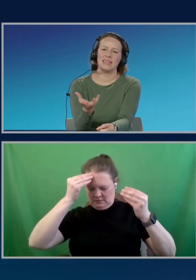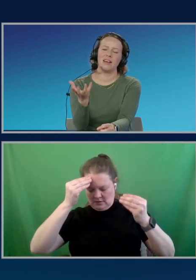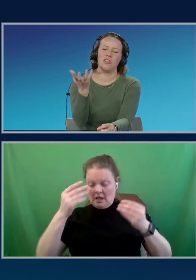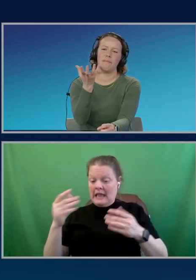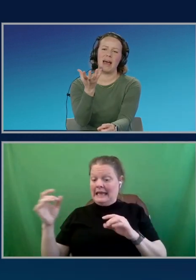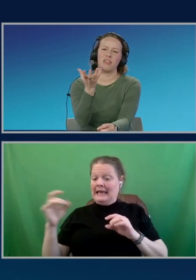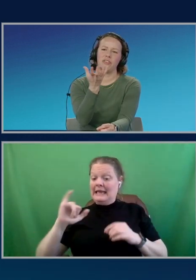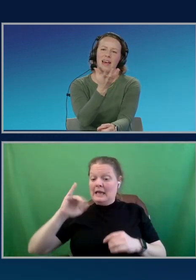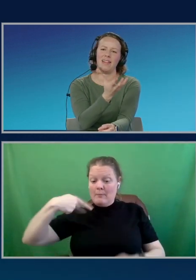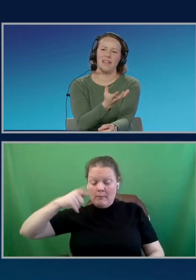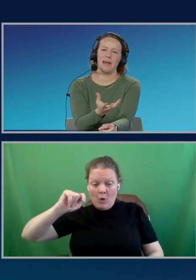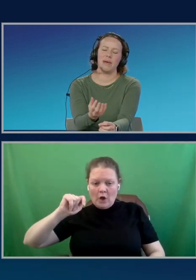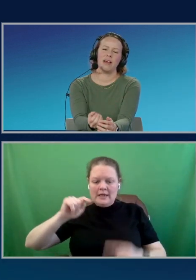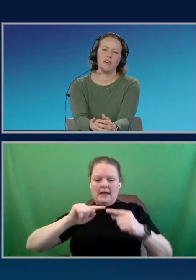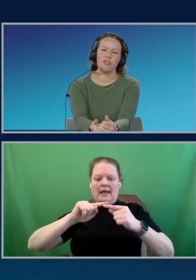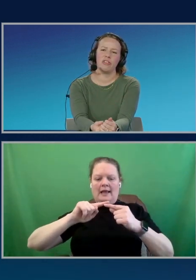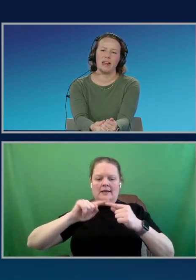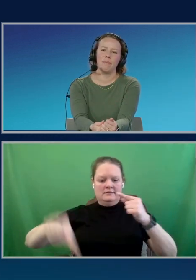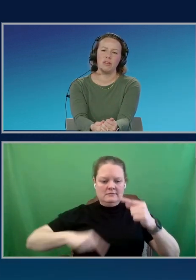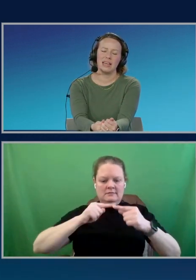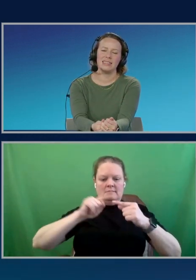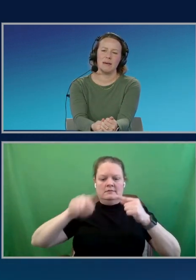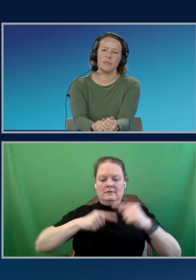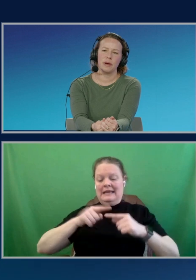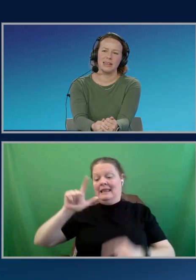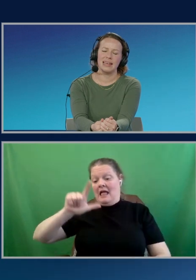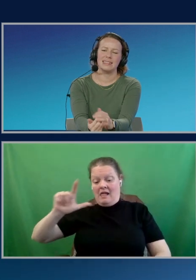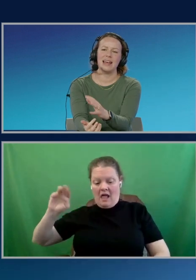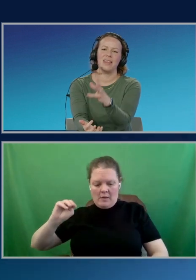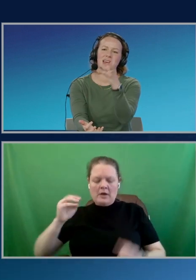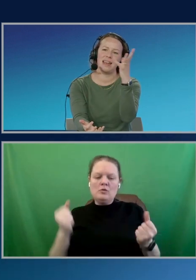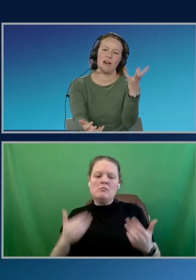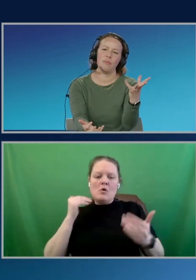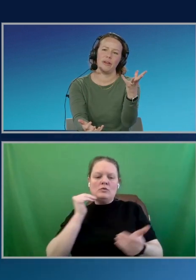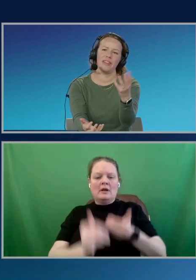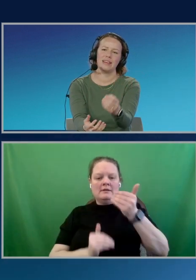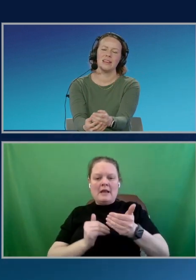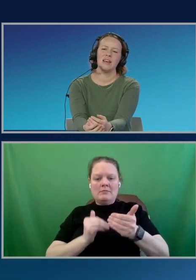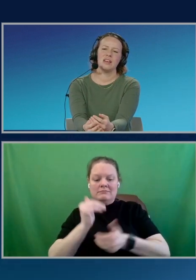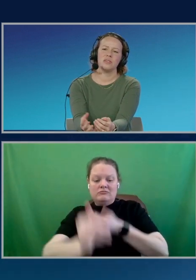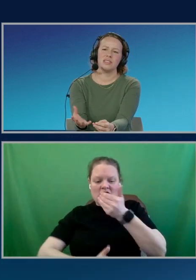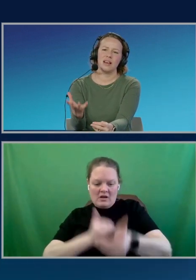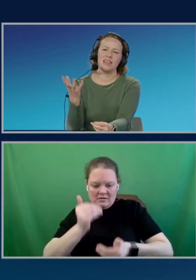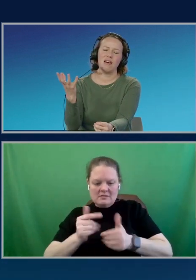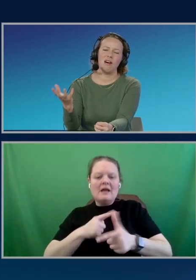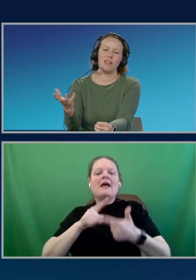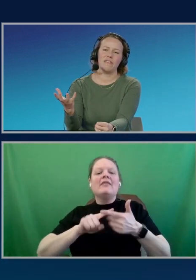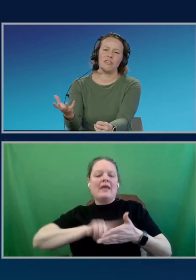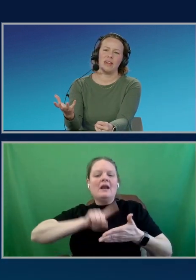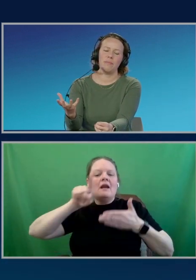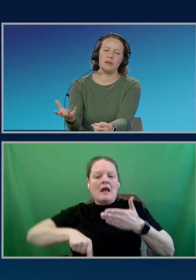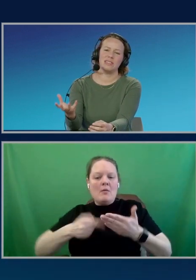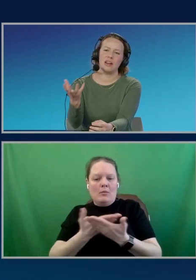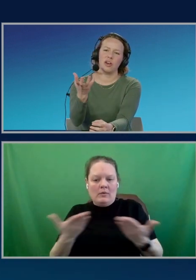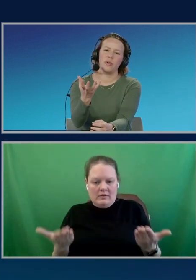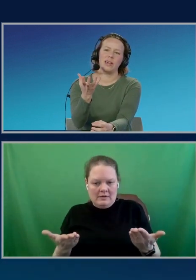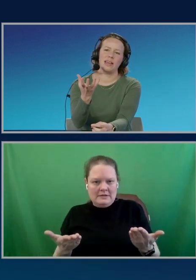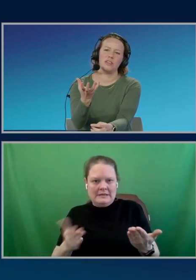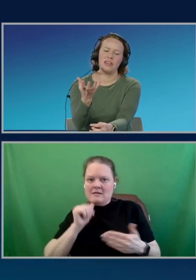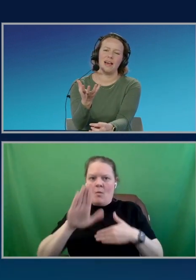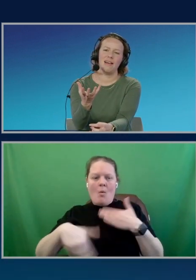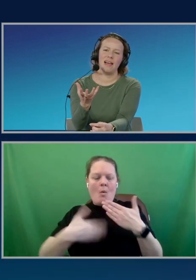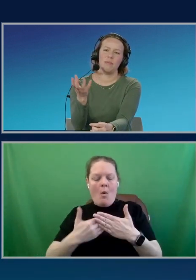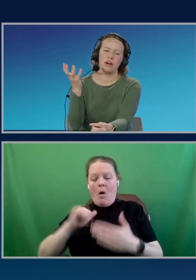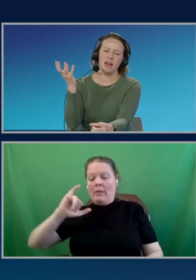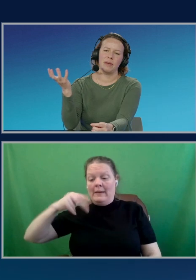and recycle them back through the LLM and go through like a multi-step process and then output things. So it's not that all of the inputs that are going